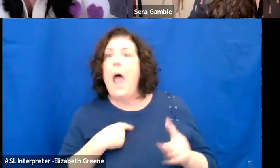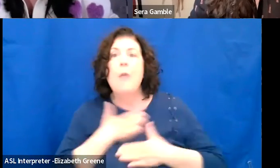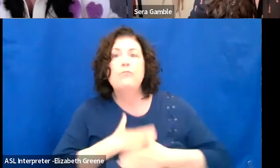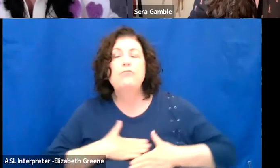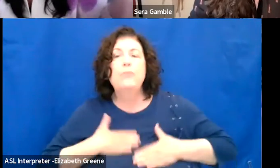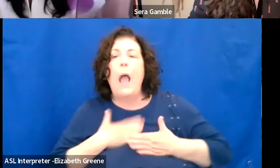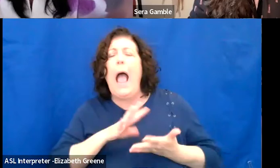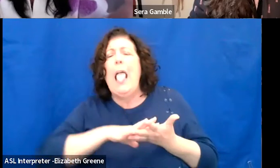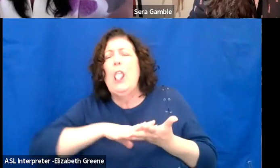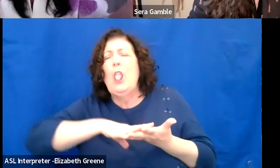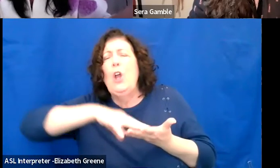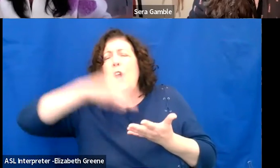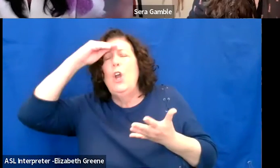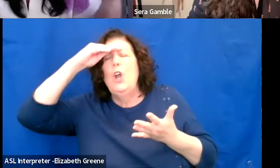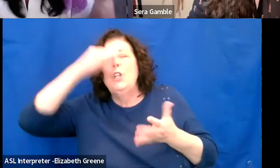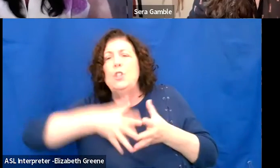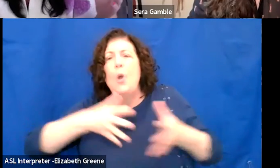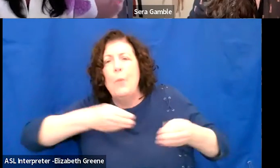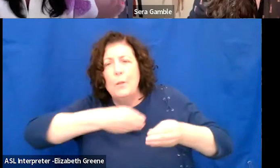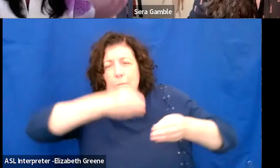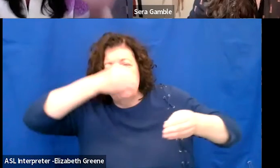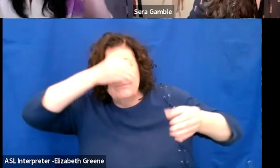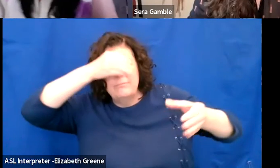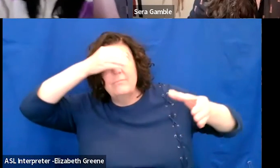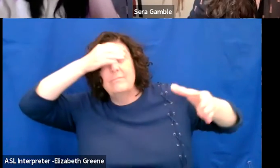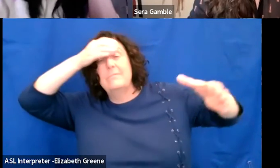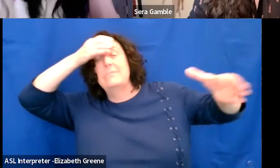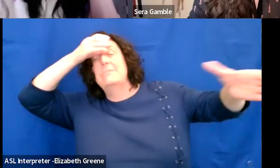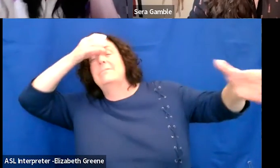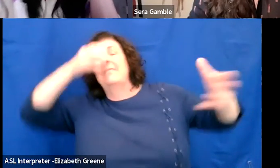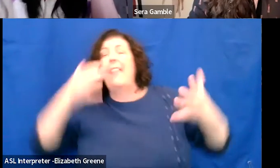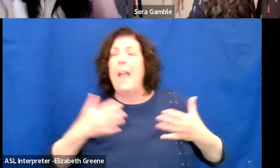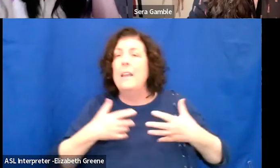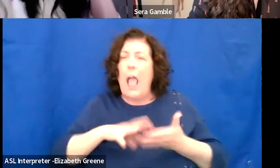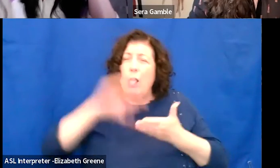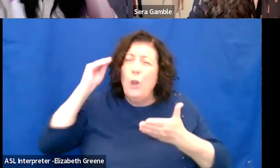boy, did I learn a lot. Now people are 6 episodes as a staff writer and they're a story editor.